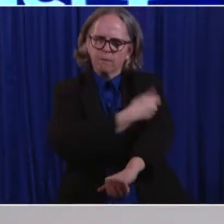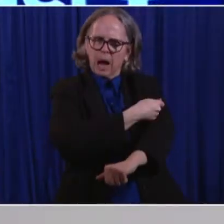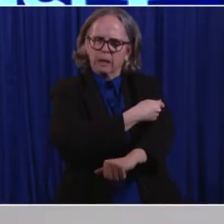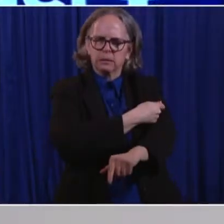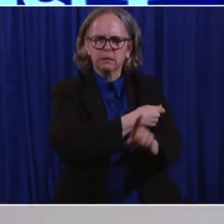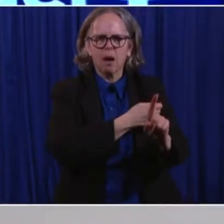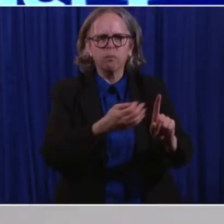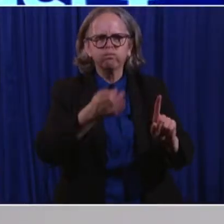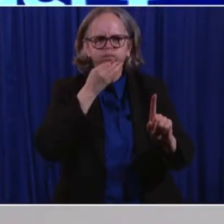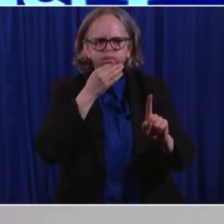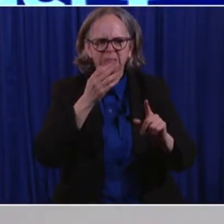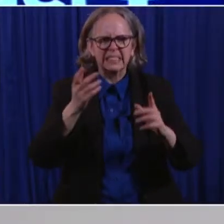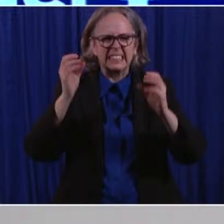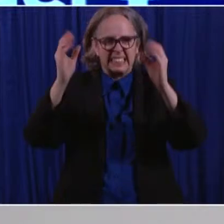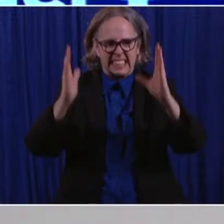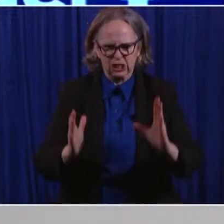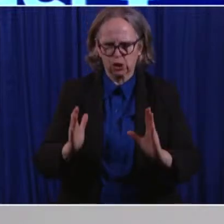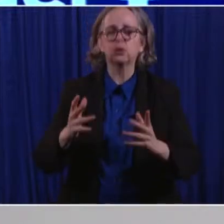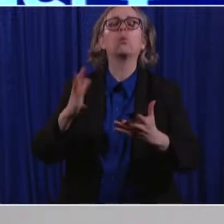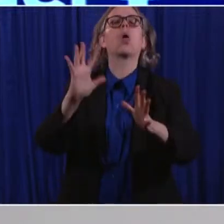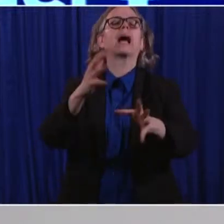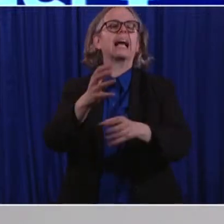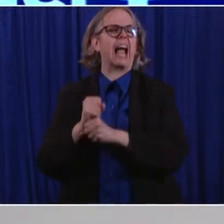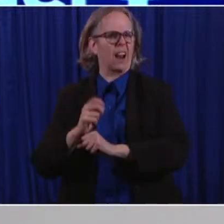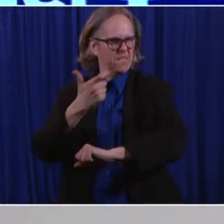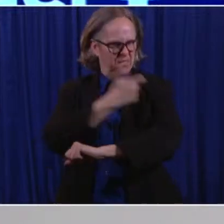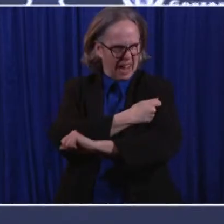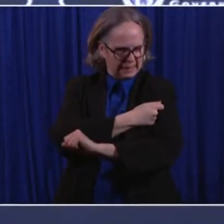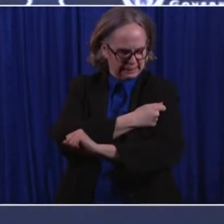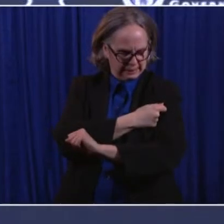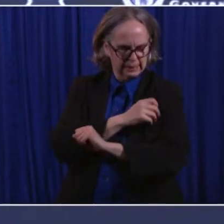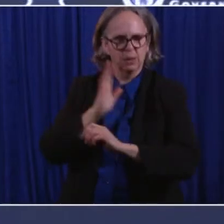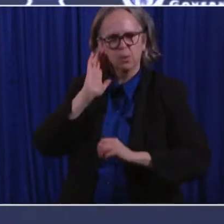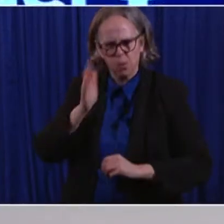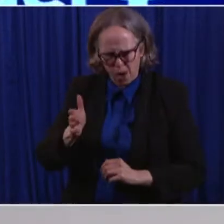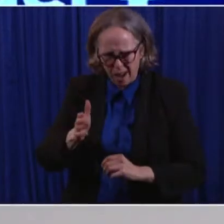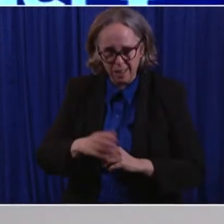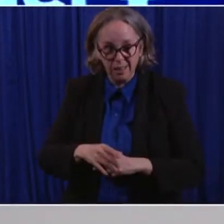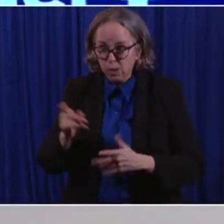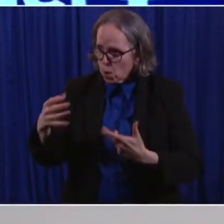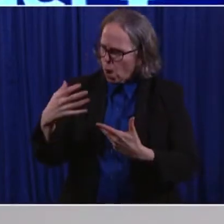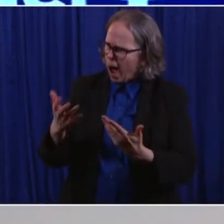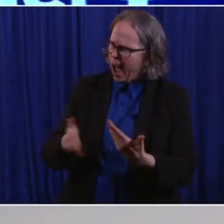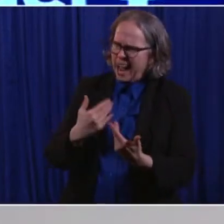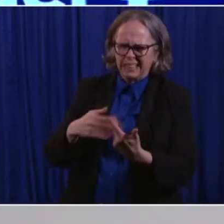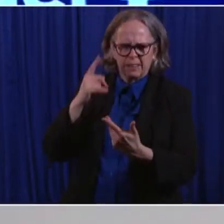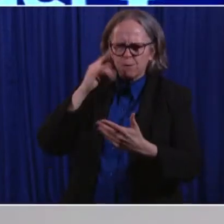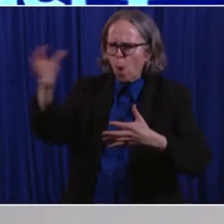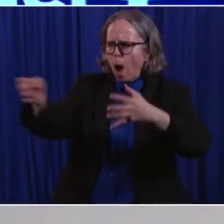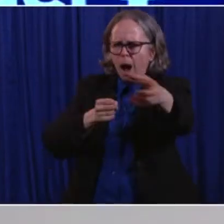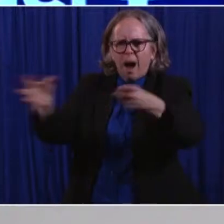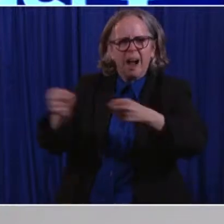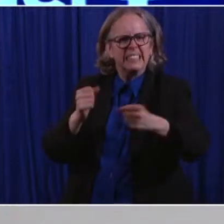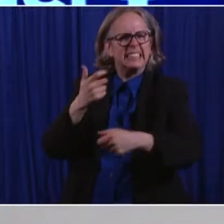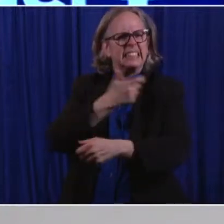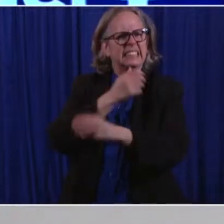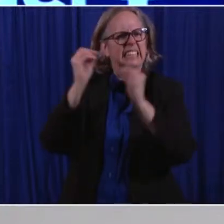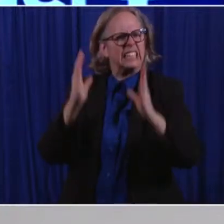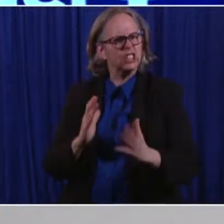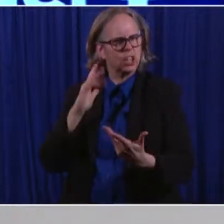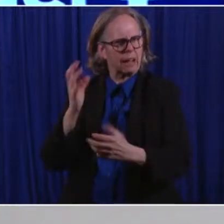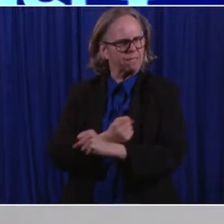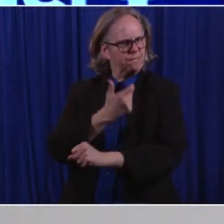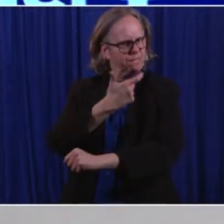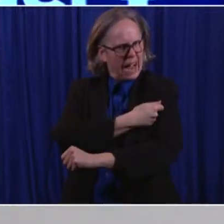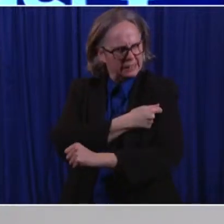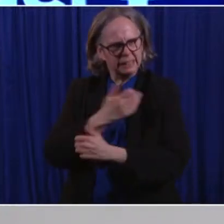And their teachers were very happy to get that, and you guys made it easy. Yeah, we were really proud to be able to help kiddos get back into schools faster. So we